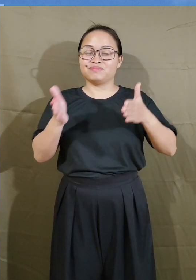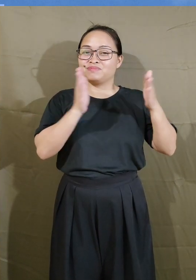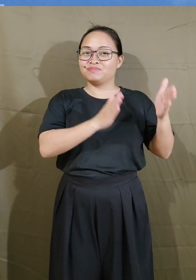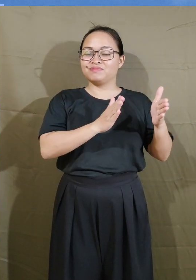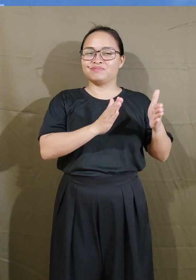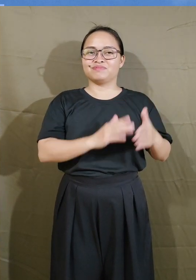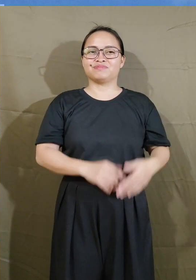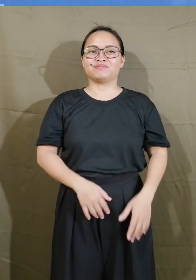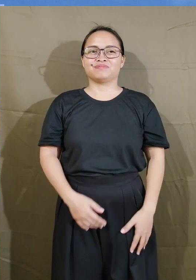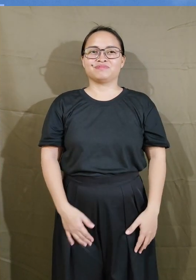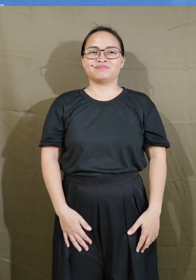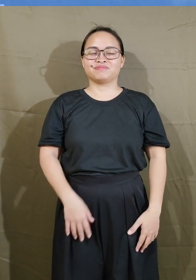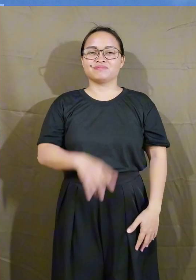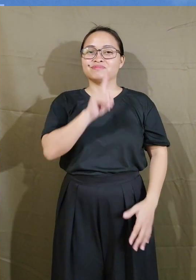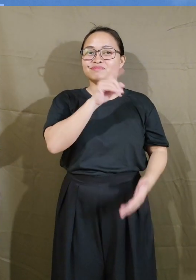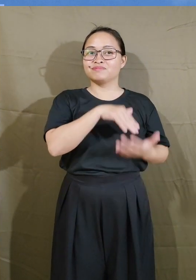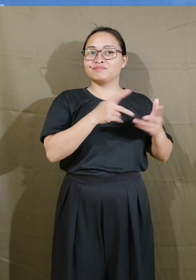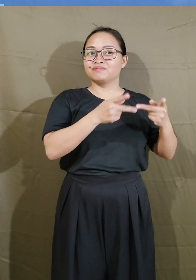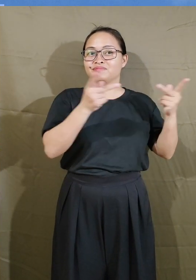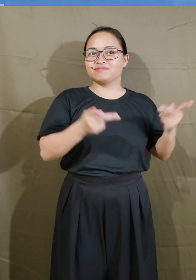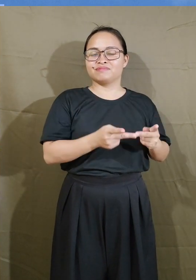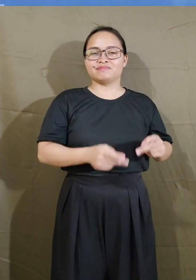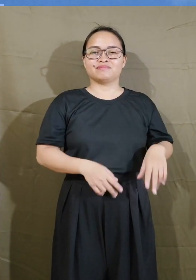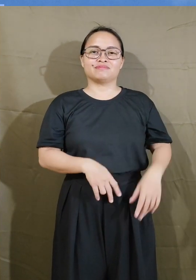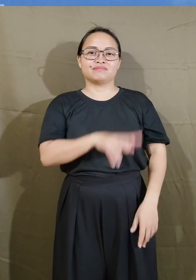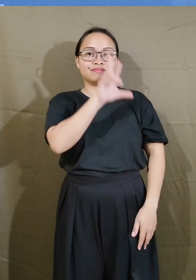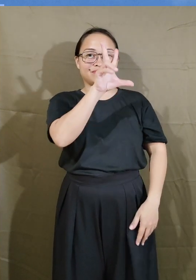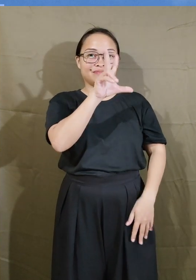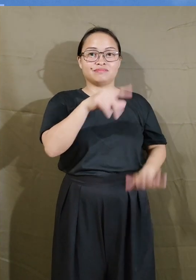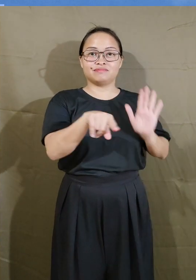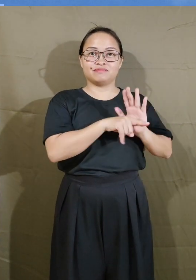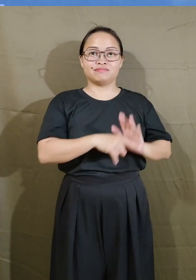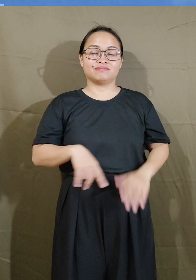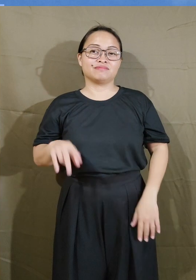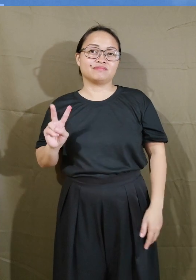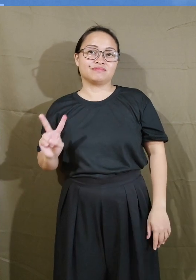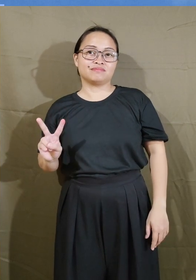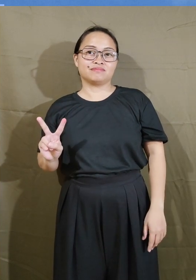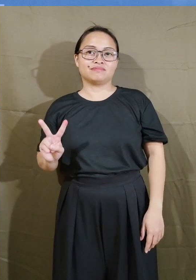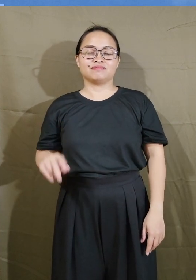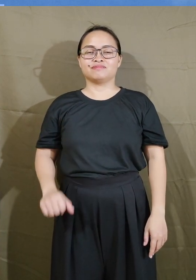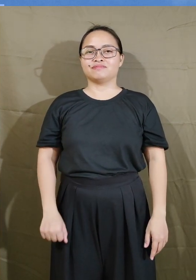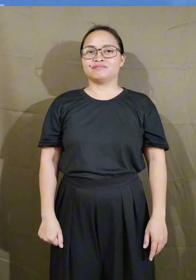Now let's proceed to the thousands place. 3 minus 2.